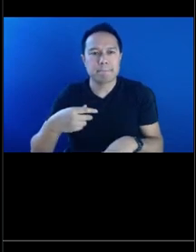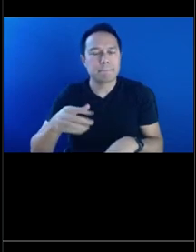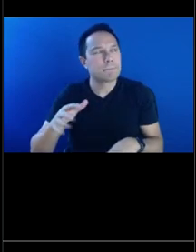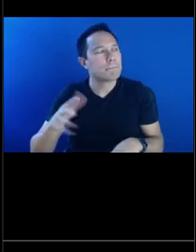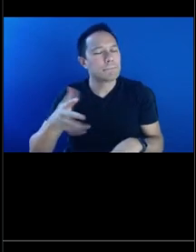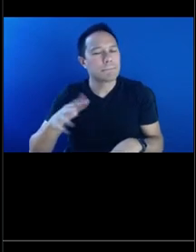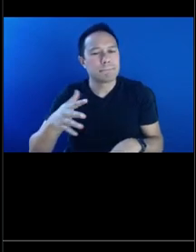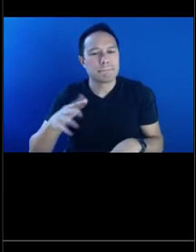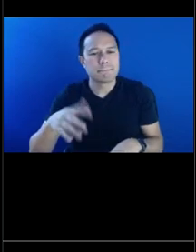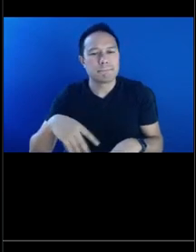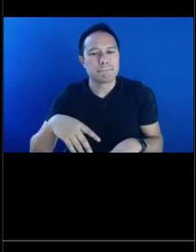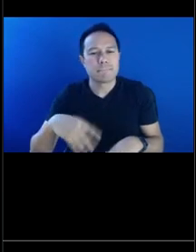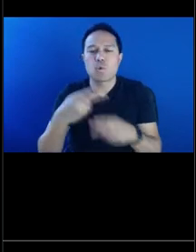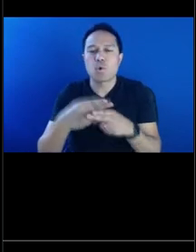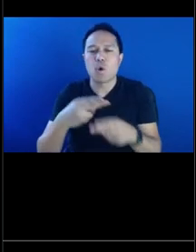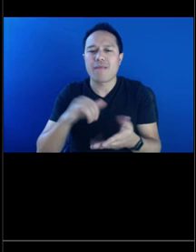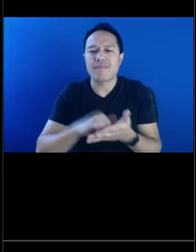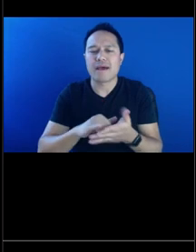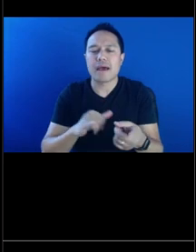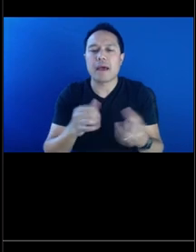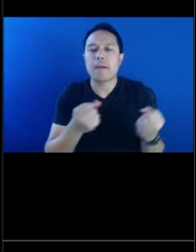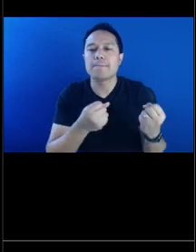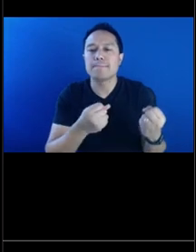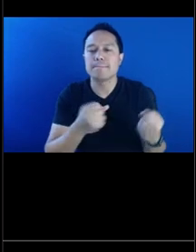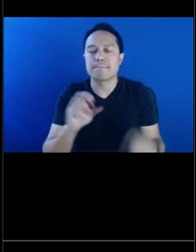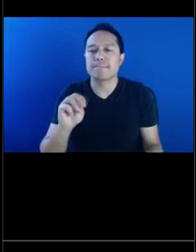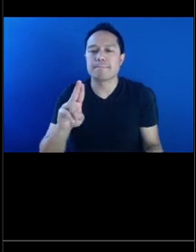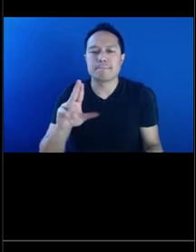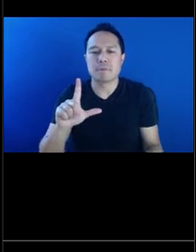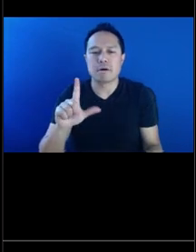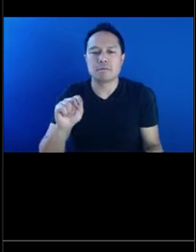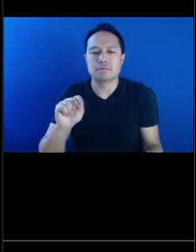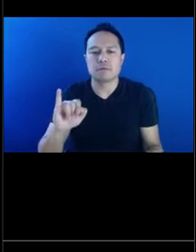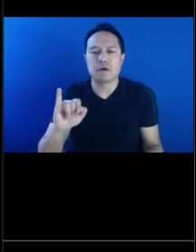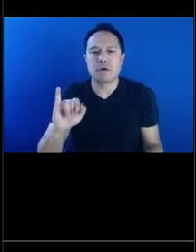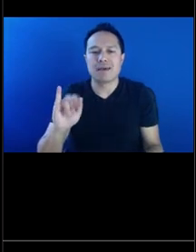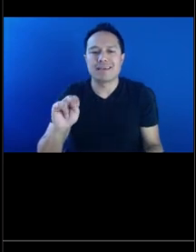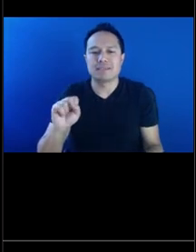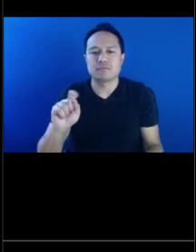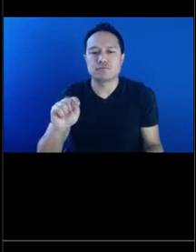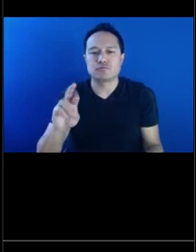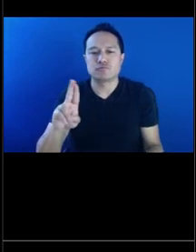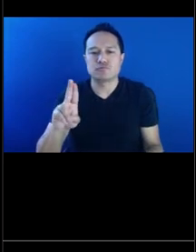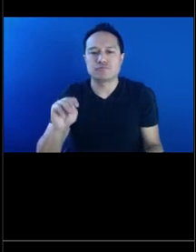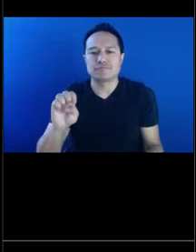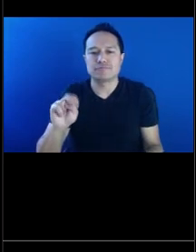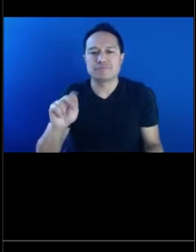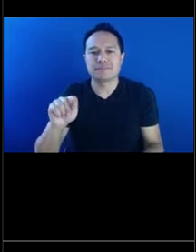a multi-instrument camera. It's kind of like a fancy, sciencey